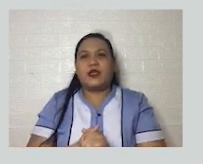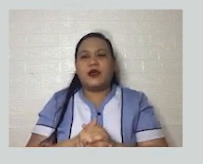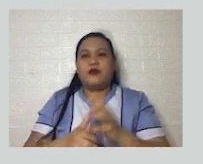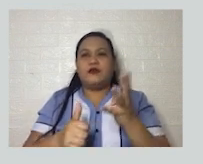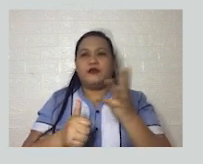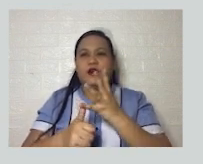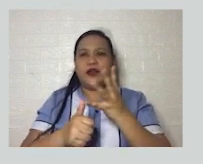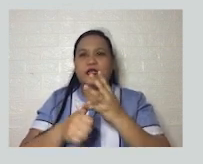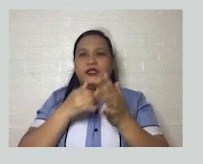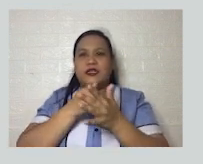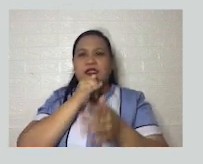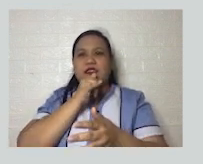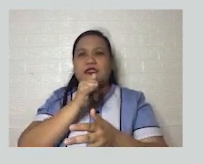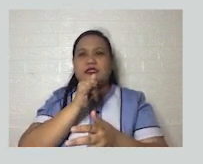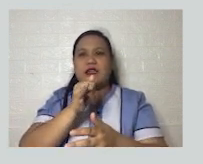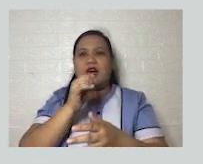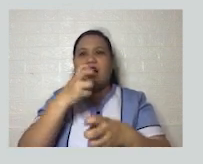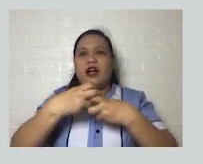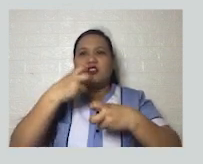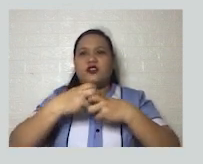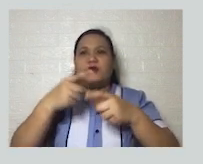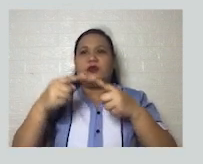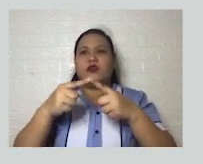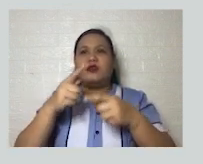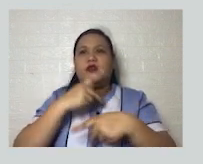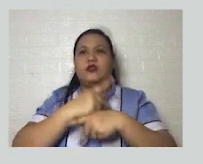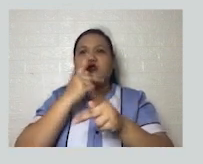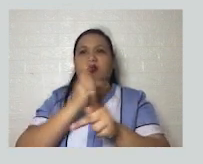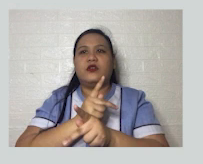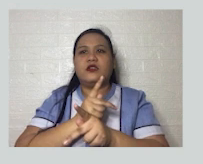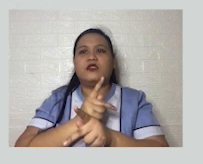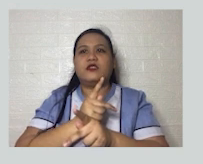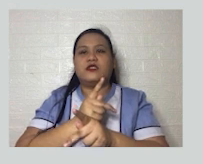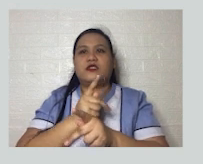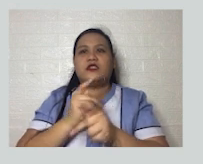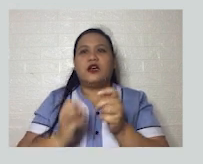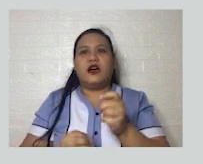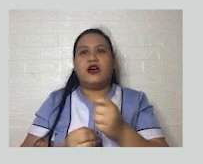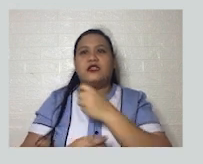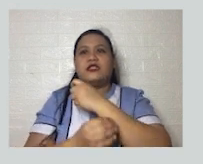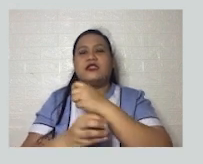seedlings because the seeds are not properly covered with soil.